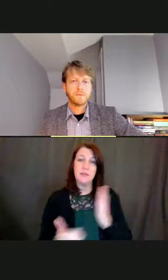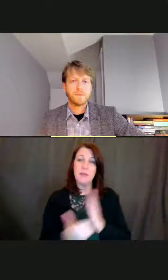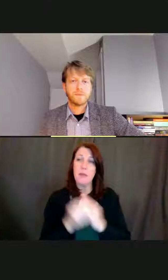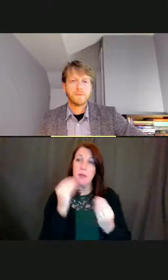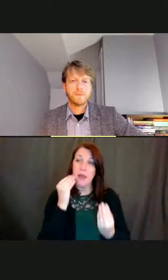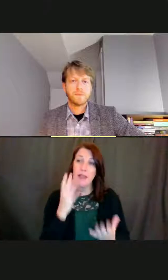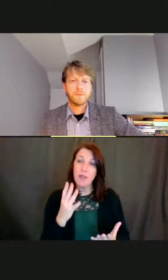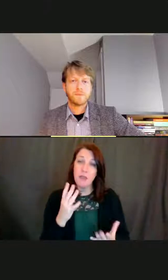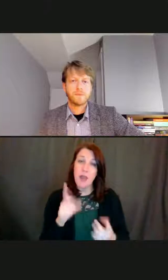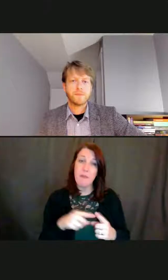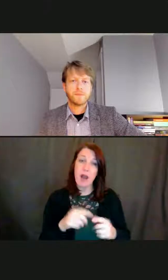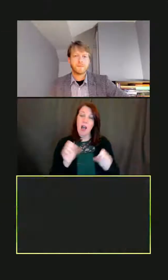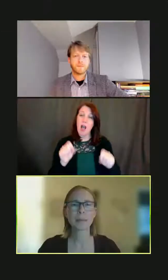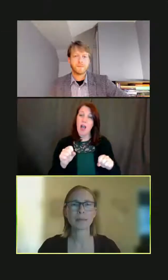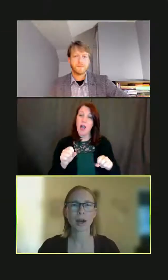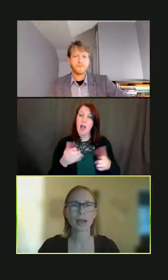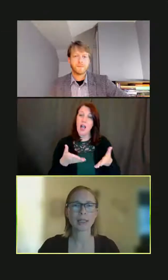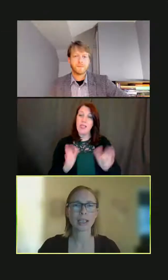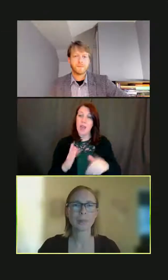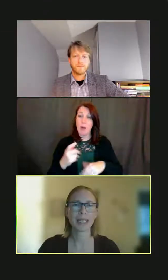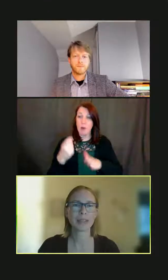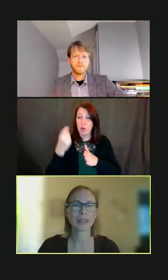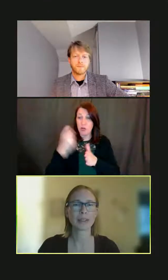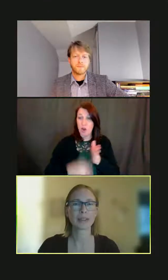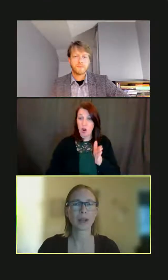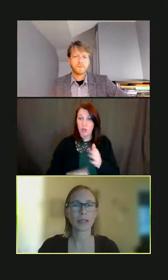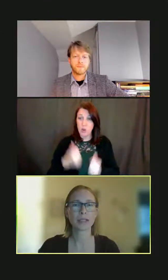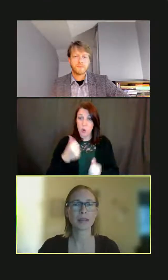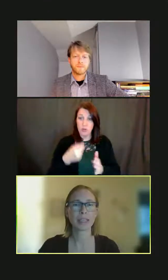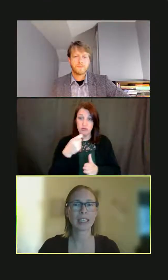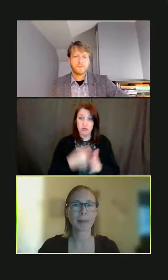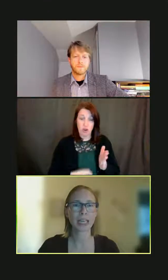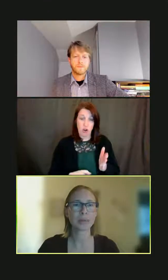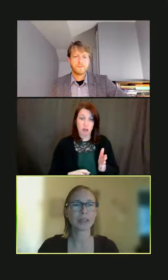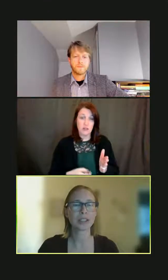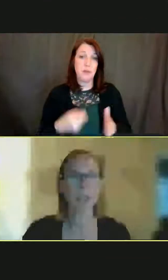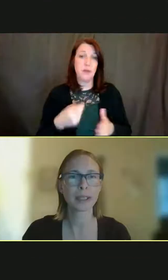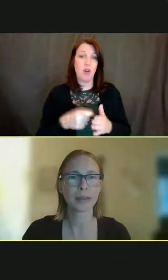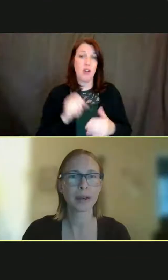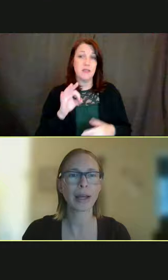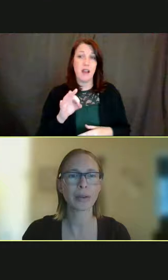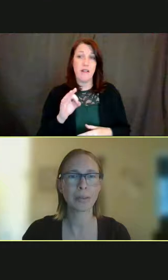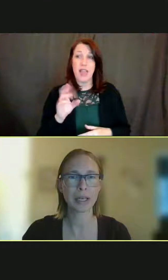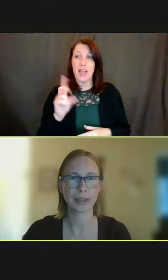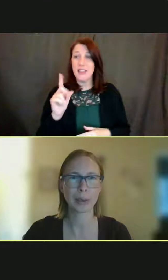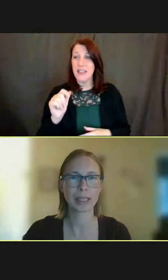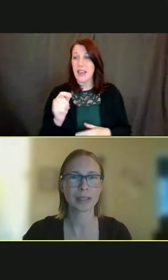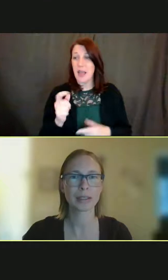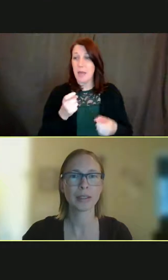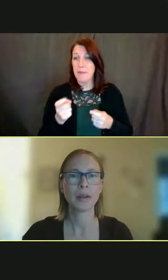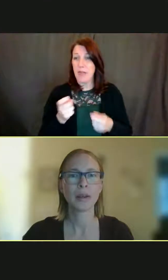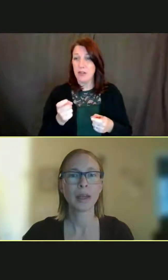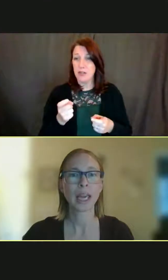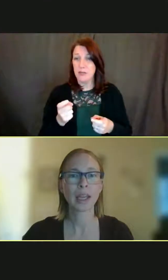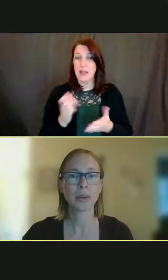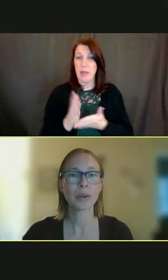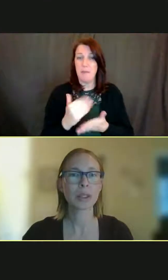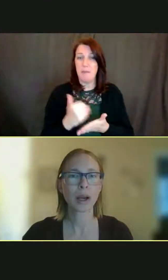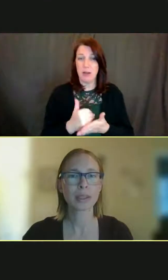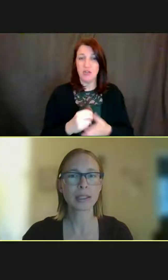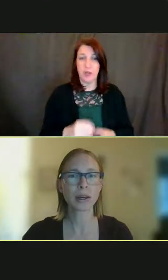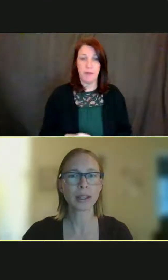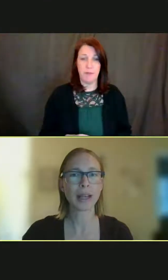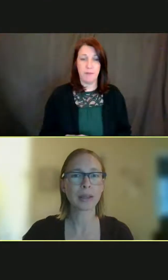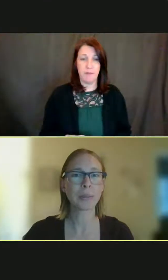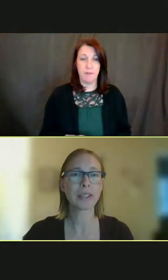on allowable costs, highlighting what type of costs can be considered cost of data management and sharing allowed in budget requests. And